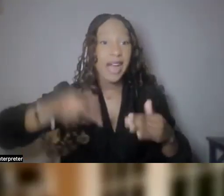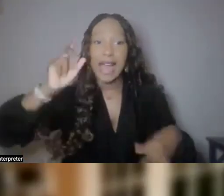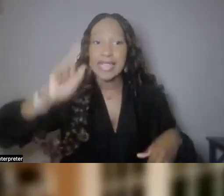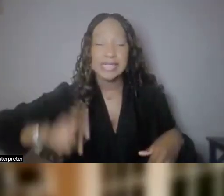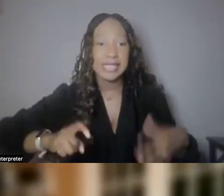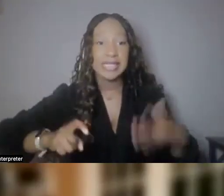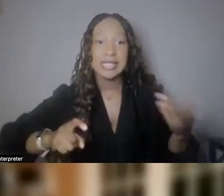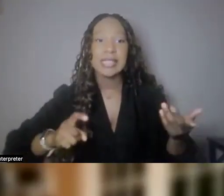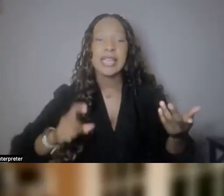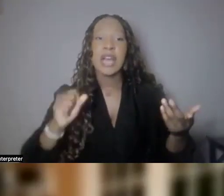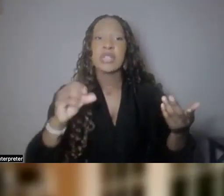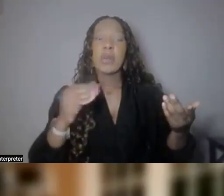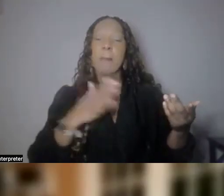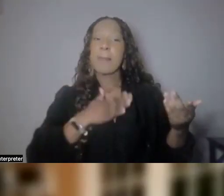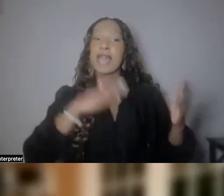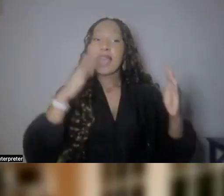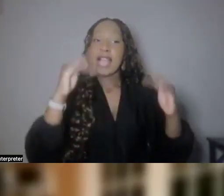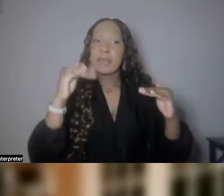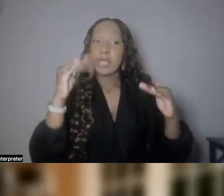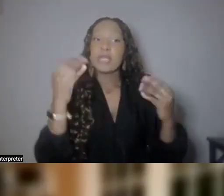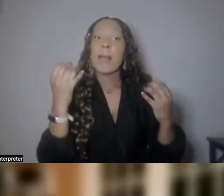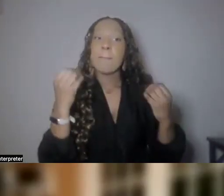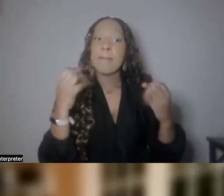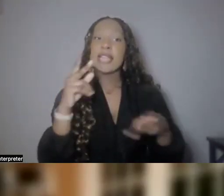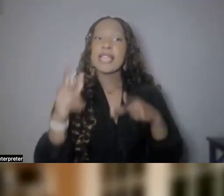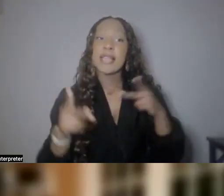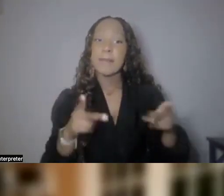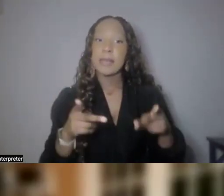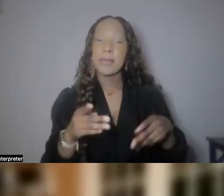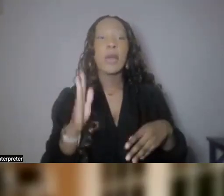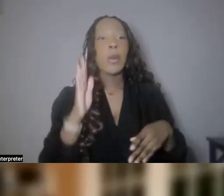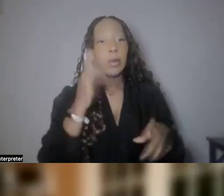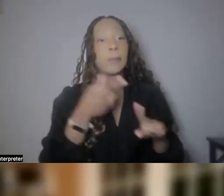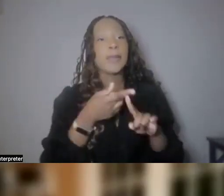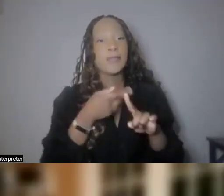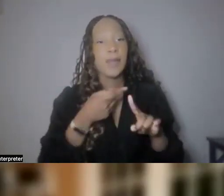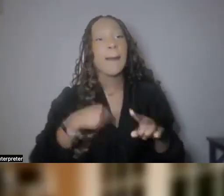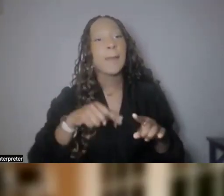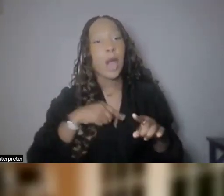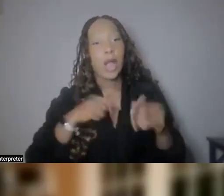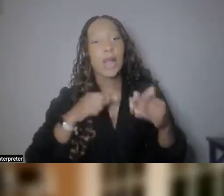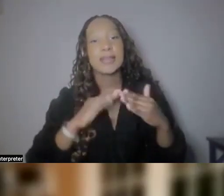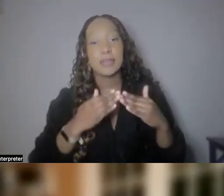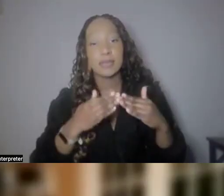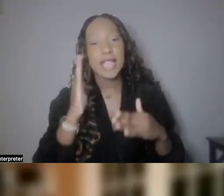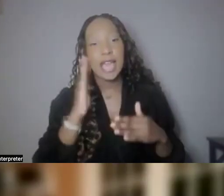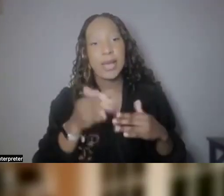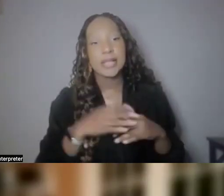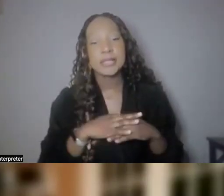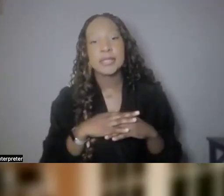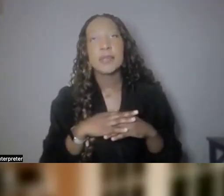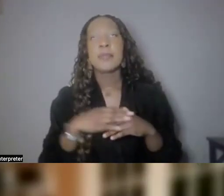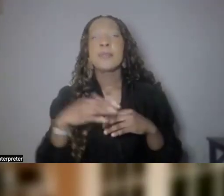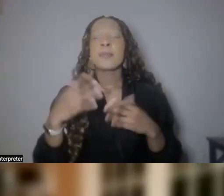So my expectation is that a lot of the people being served there will be right from our neighborhood. Yes. And so I know